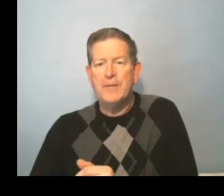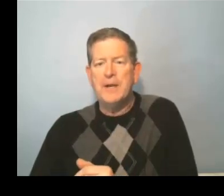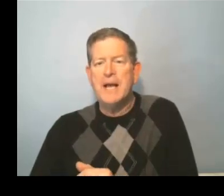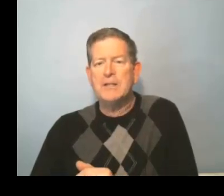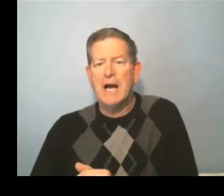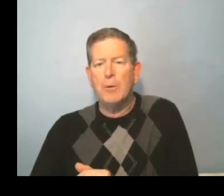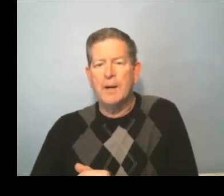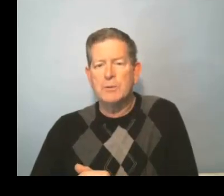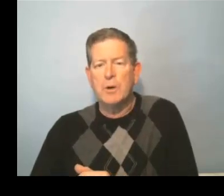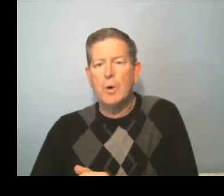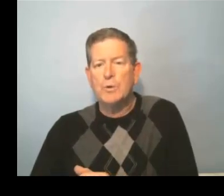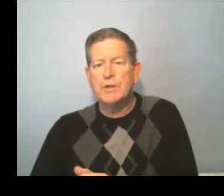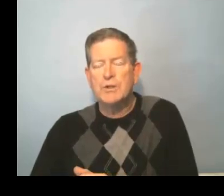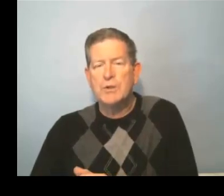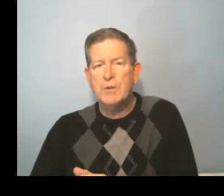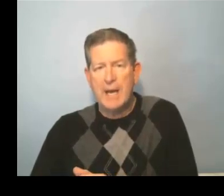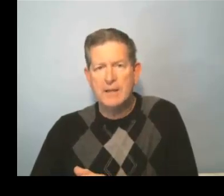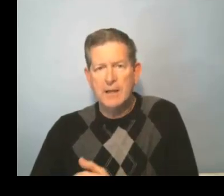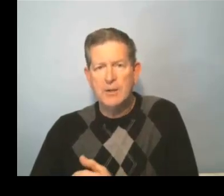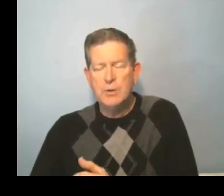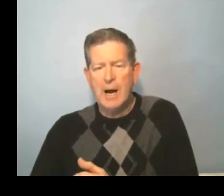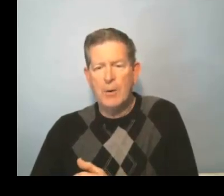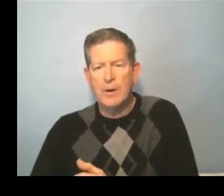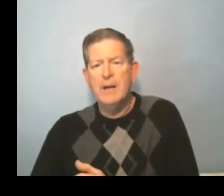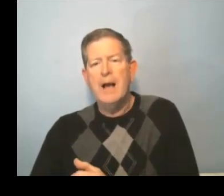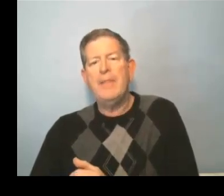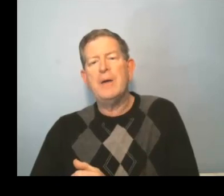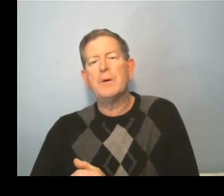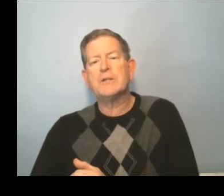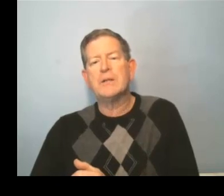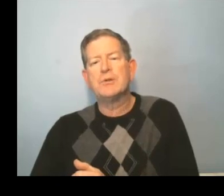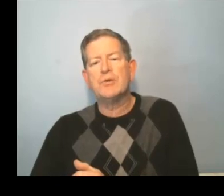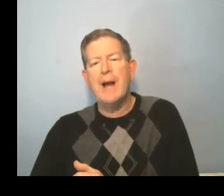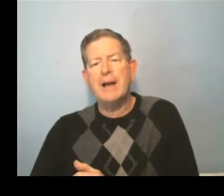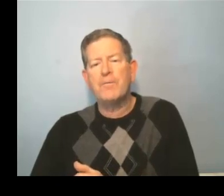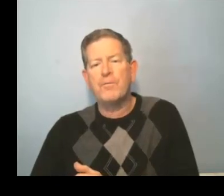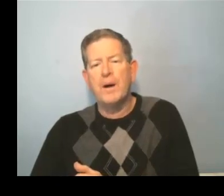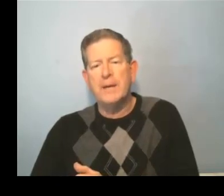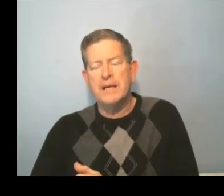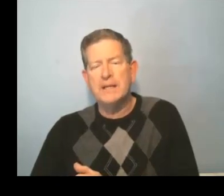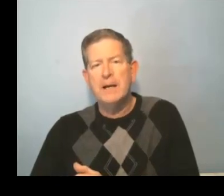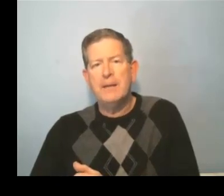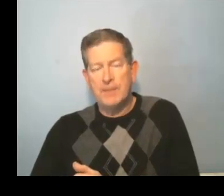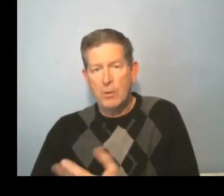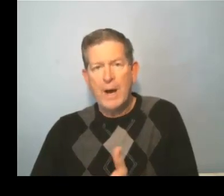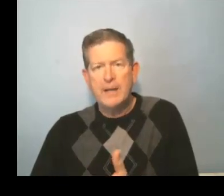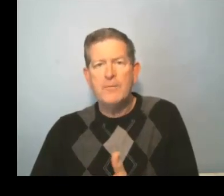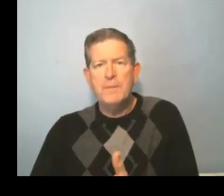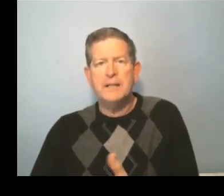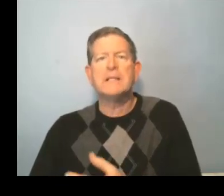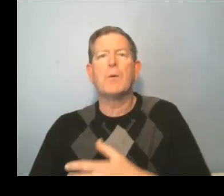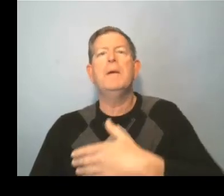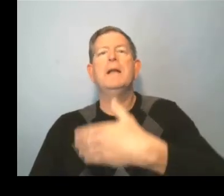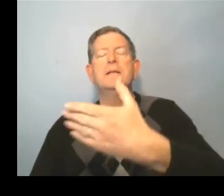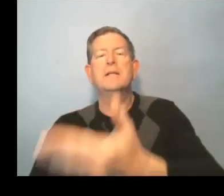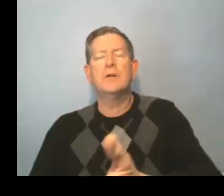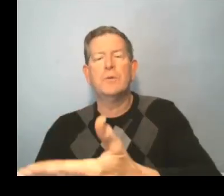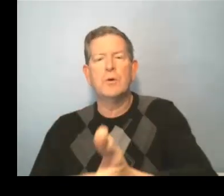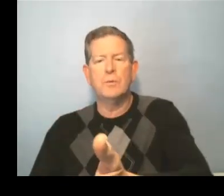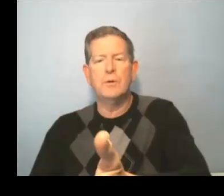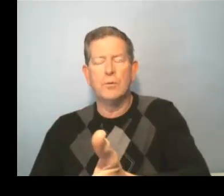the next hour, because we're closest to that new hour. And then we're going to subtract from it the quantity of minutes that